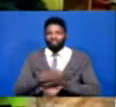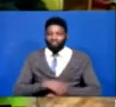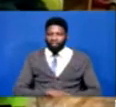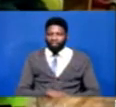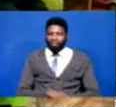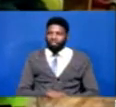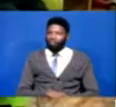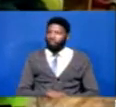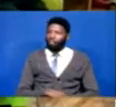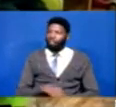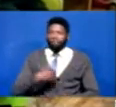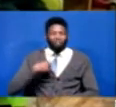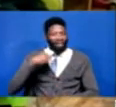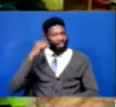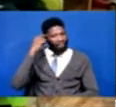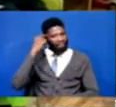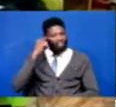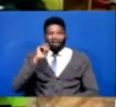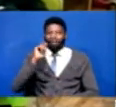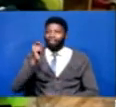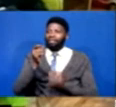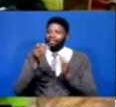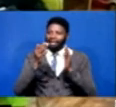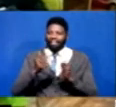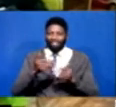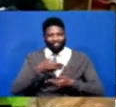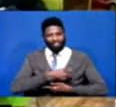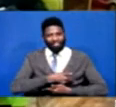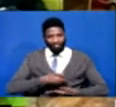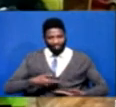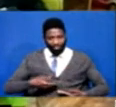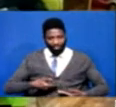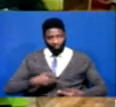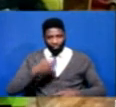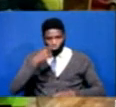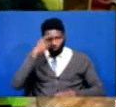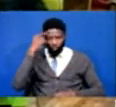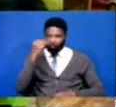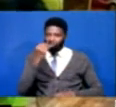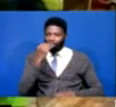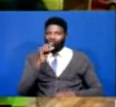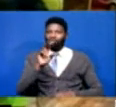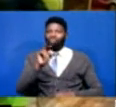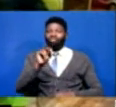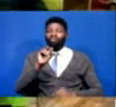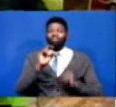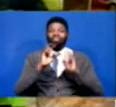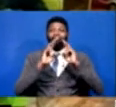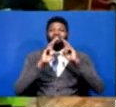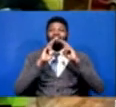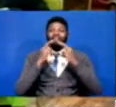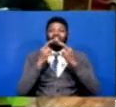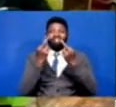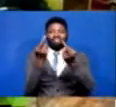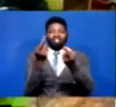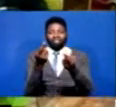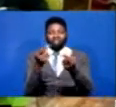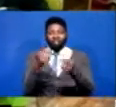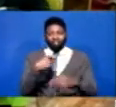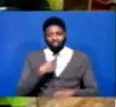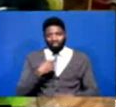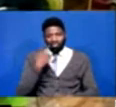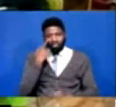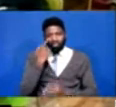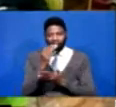I think Kenyans are very hungry, not because of food, but they're hungry for results. And I saw some people saying that